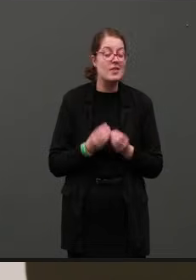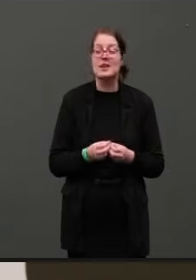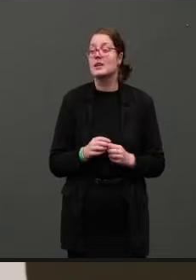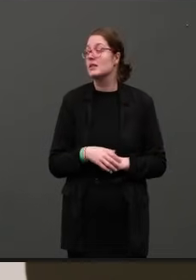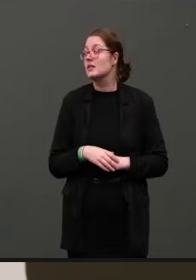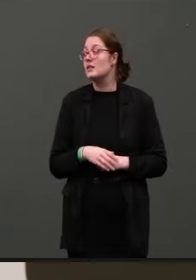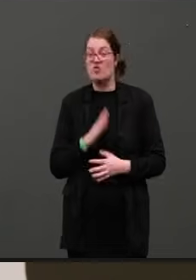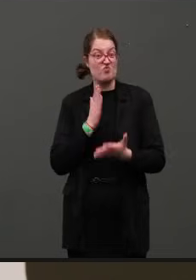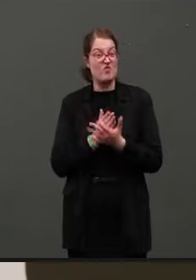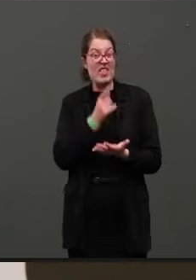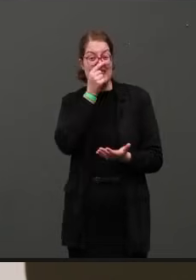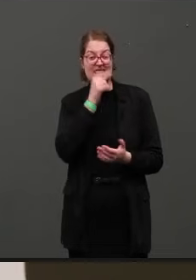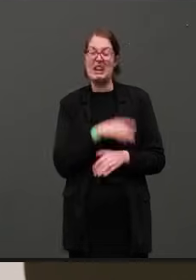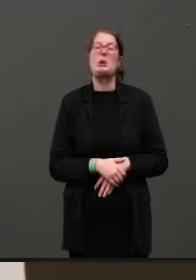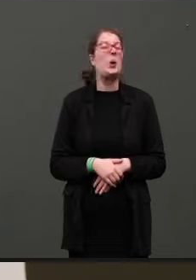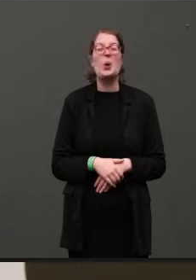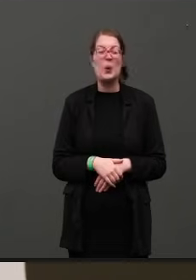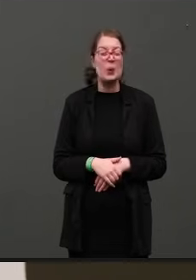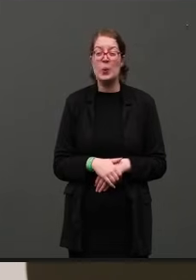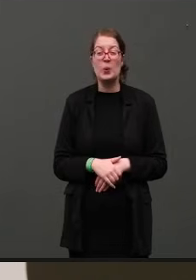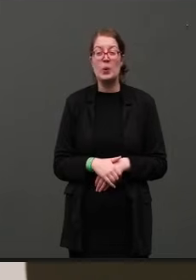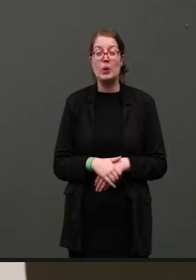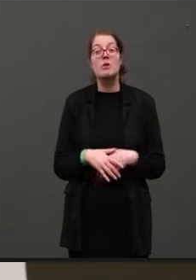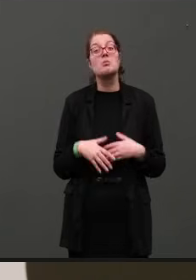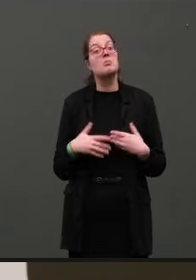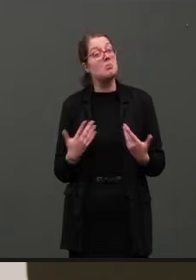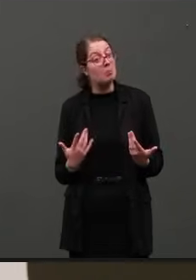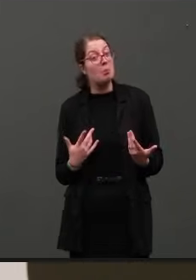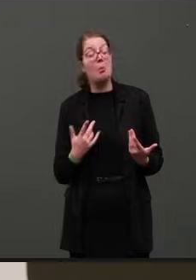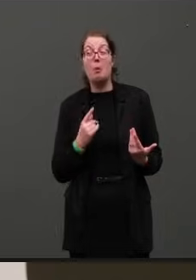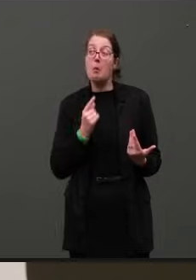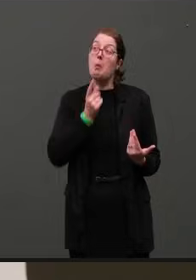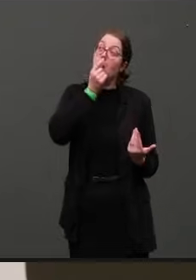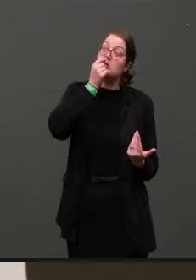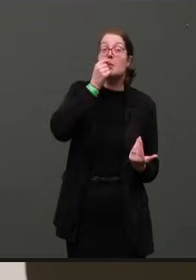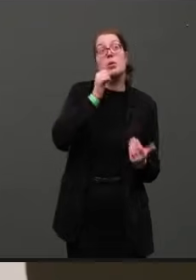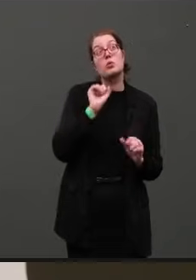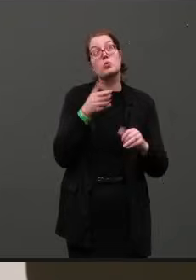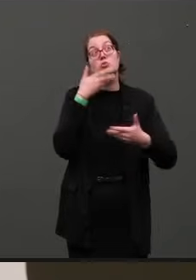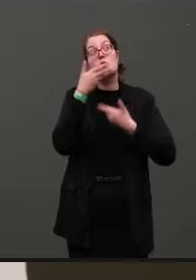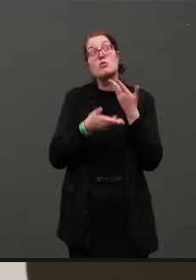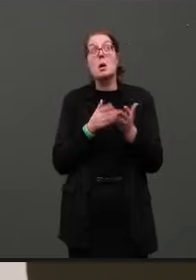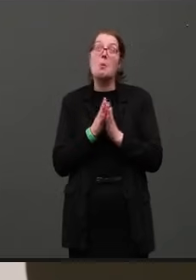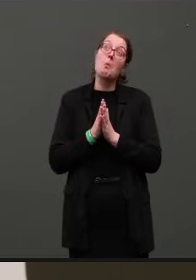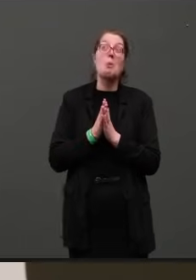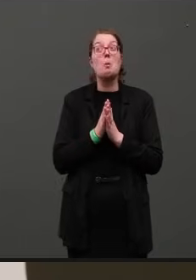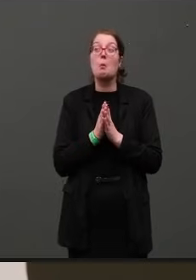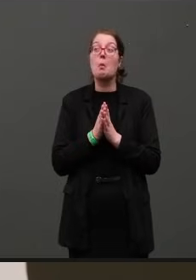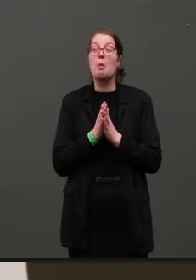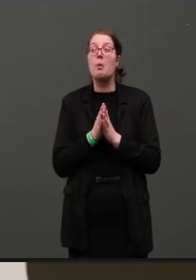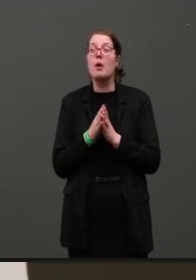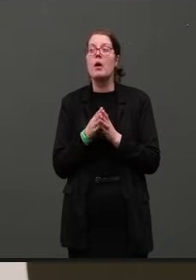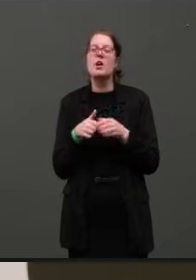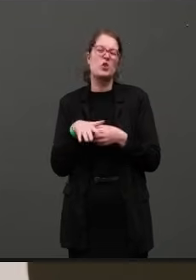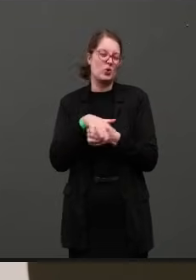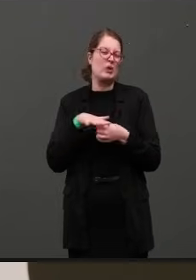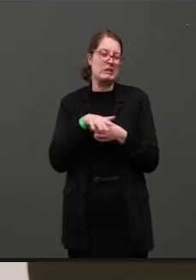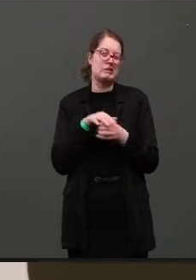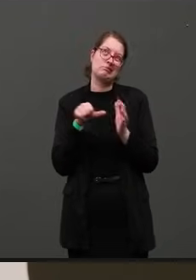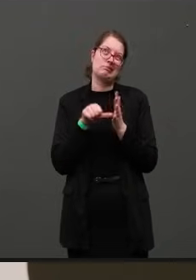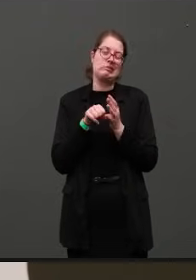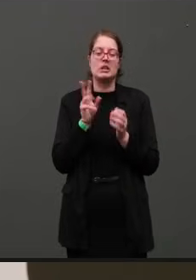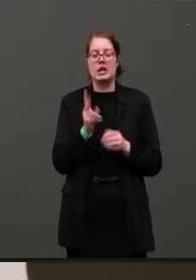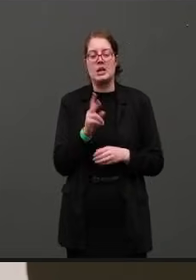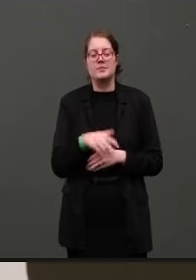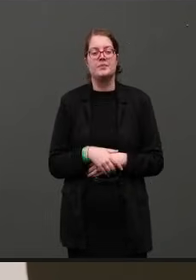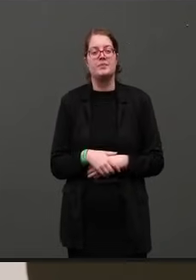no. But as long as it's plausible within your story, and there's the issue of context again, the audience will be fine with